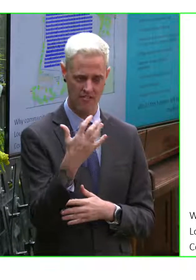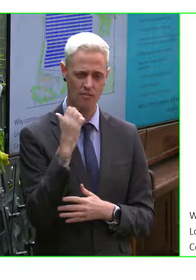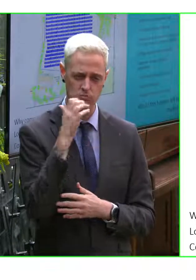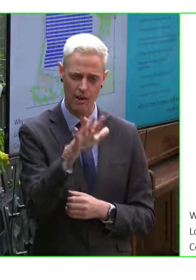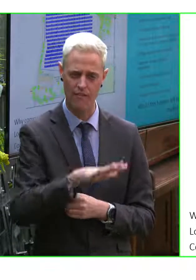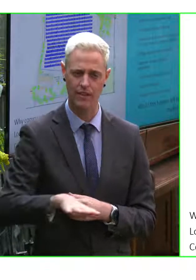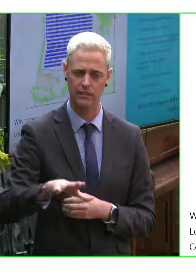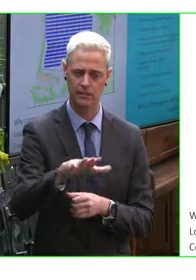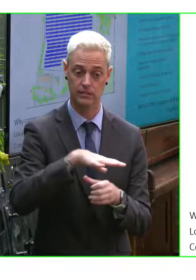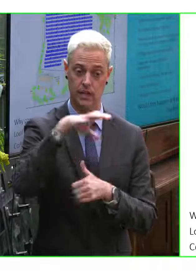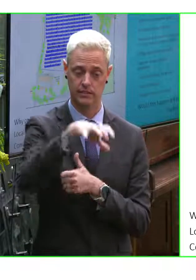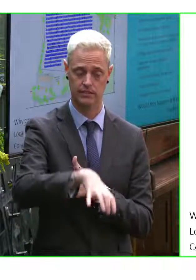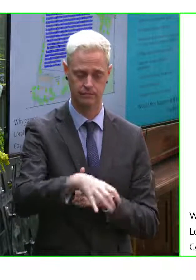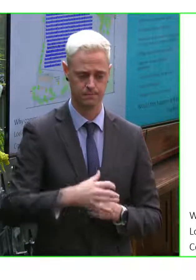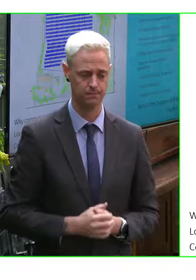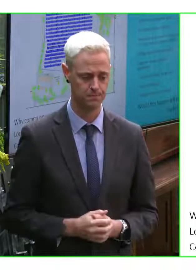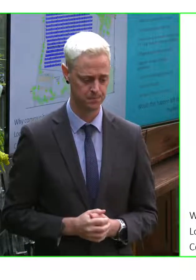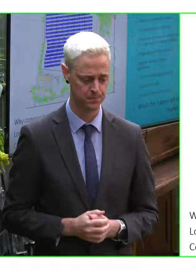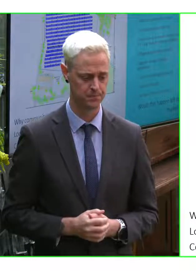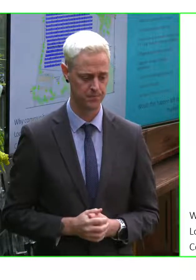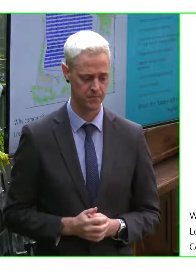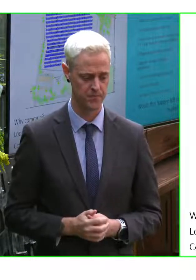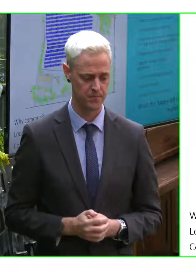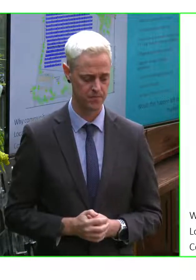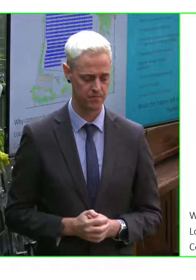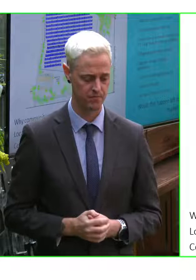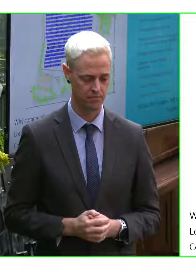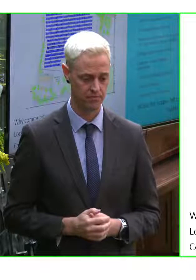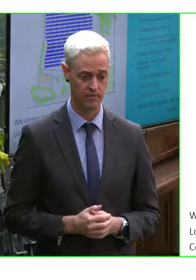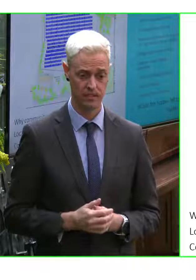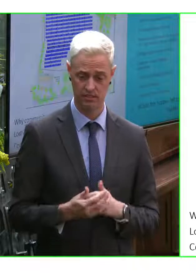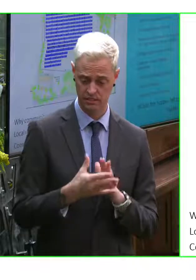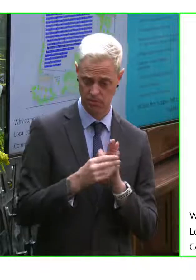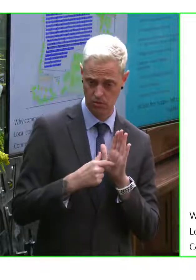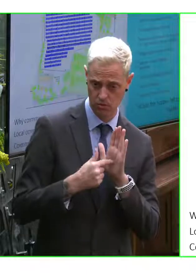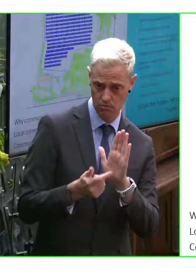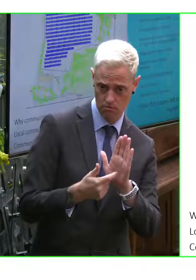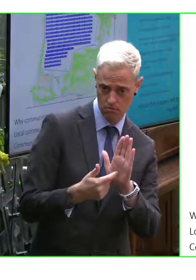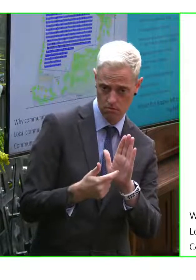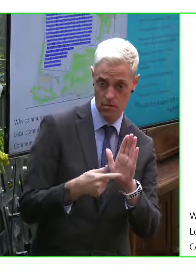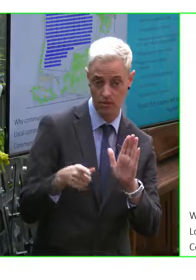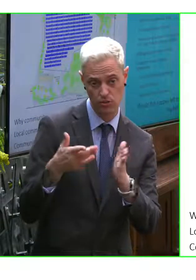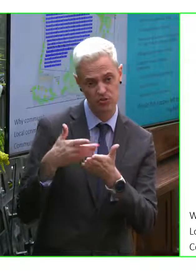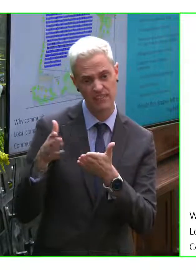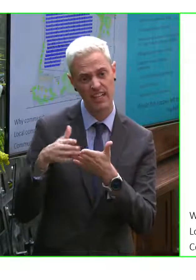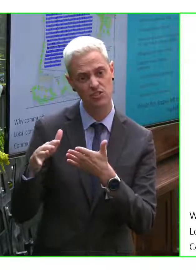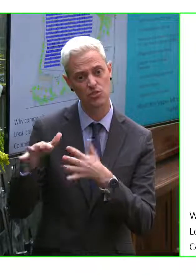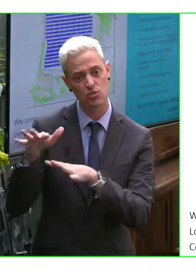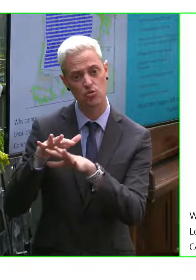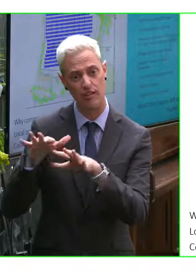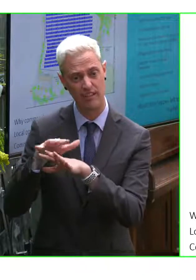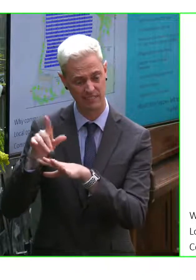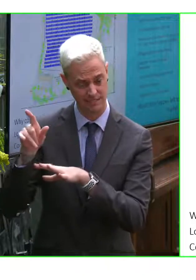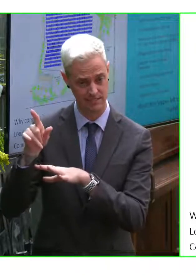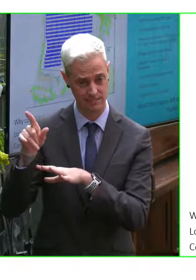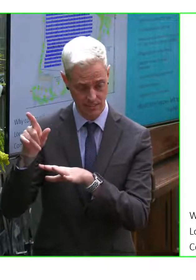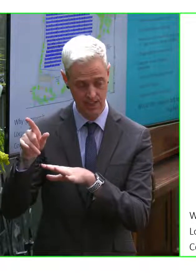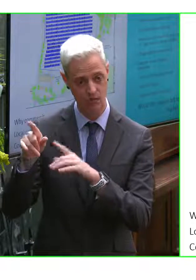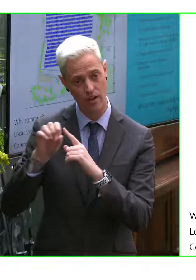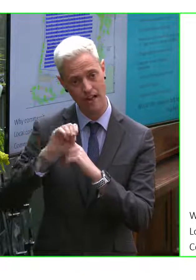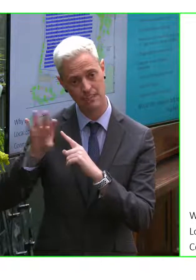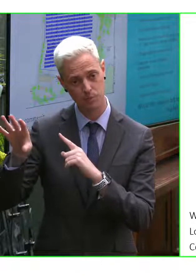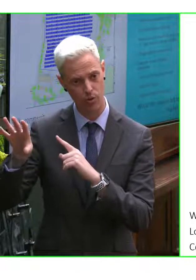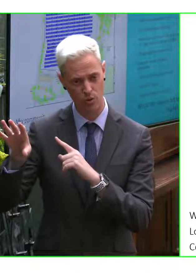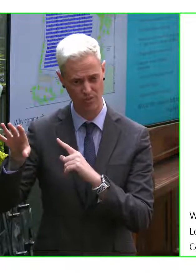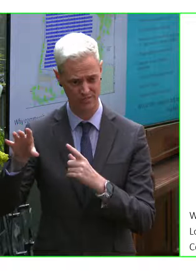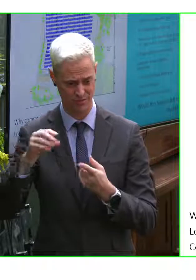site. And we basically did some modelling and we said, well, if you're just going to sell this electricity to the grid at an export tariff, then it's